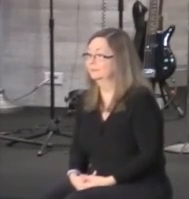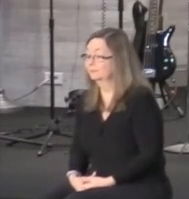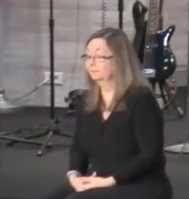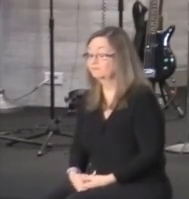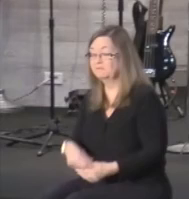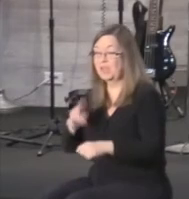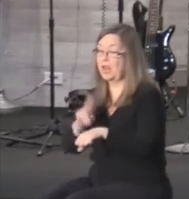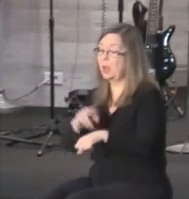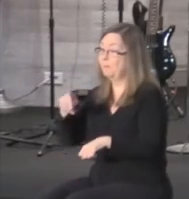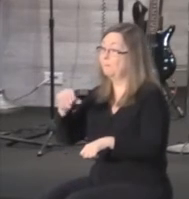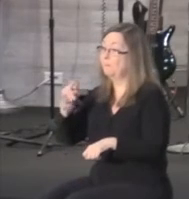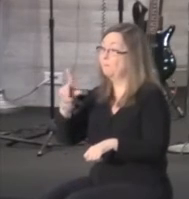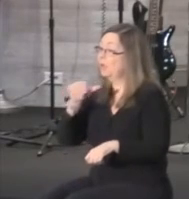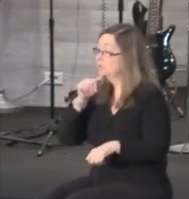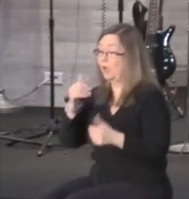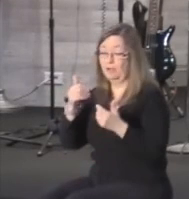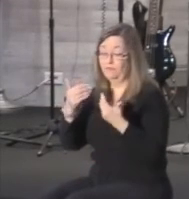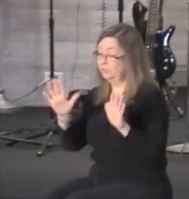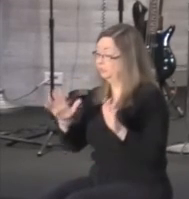And of course, Paul doesn't let us stay there.